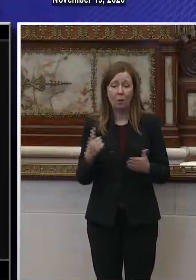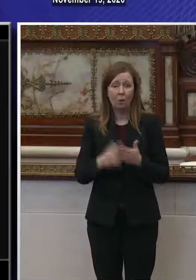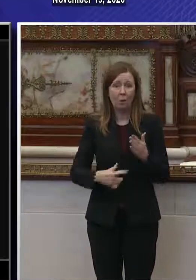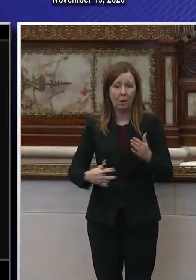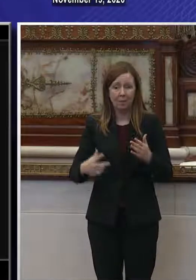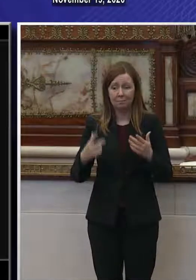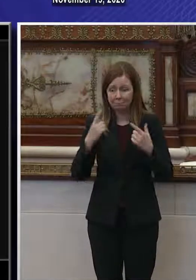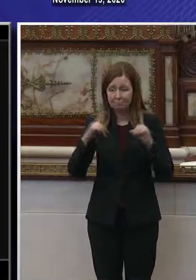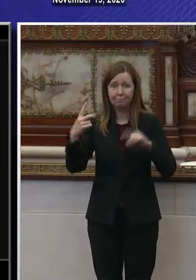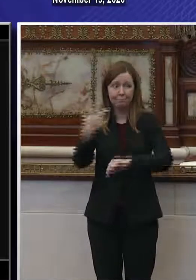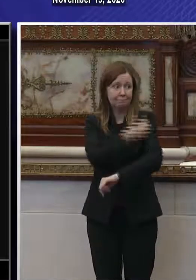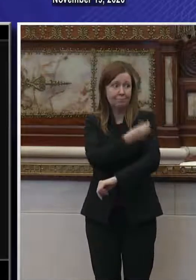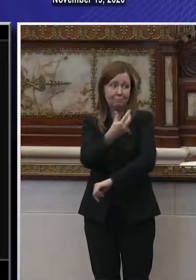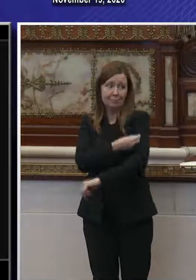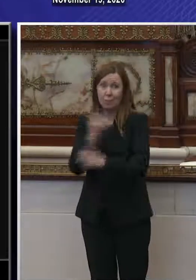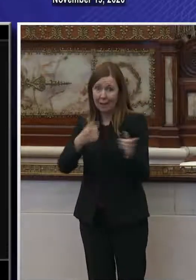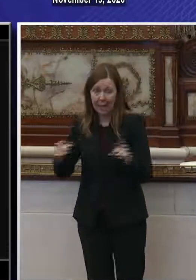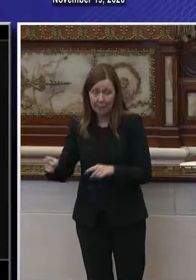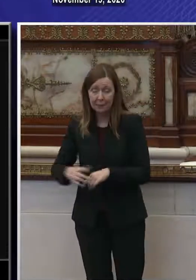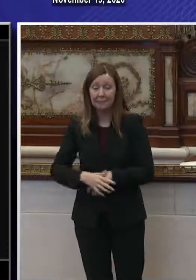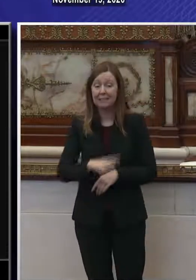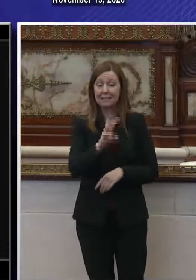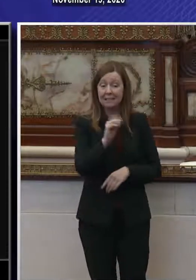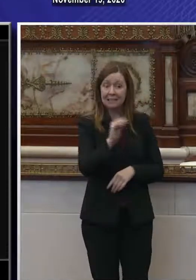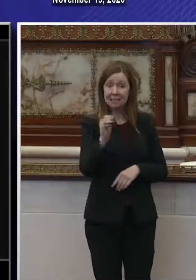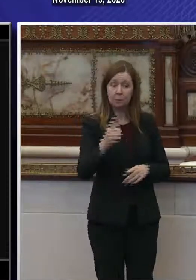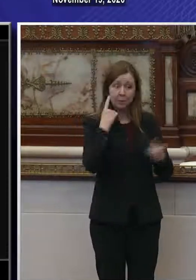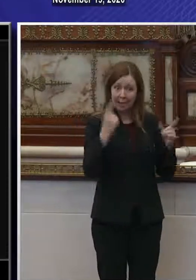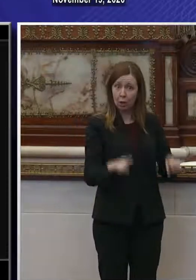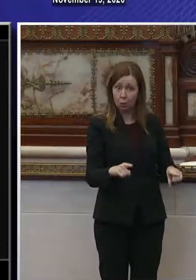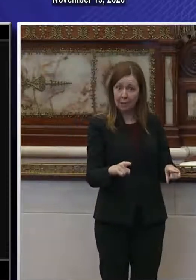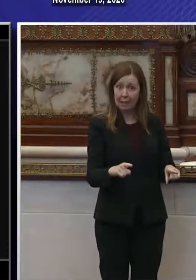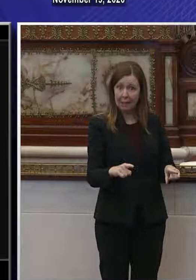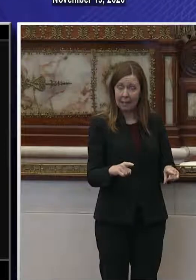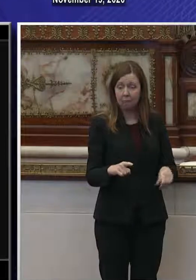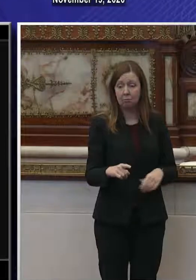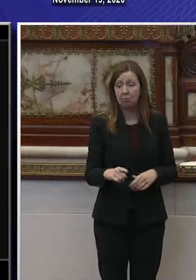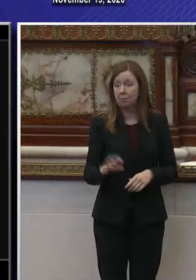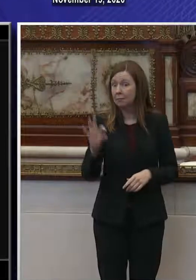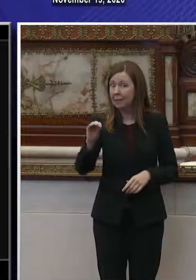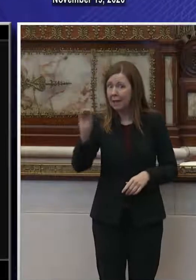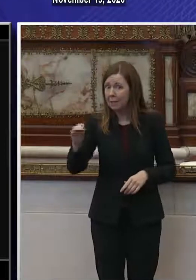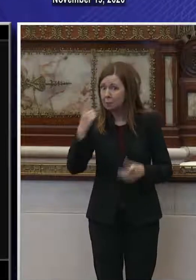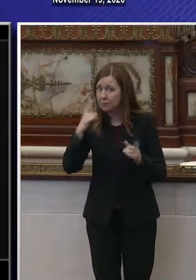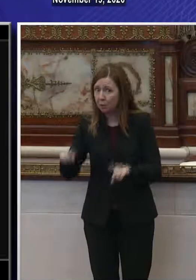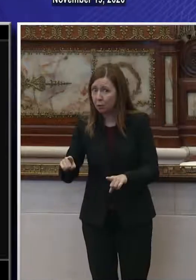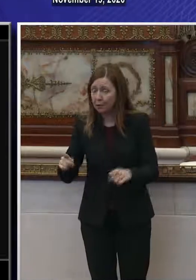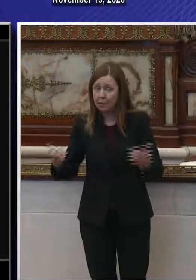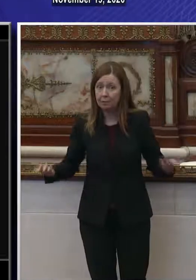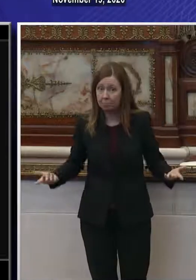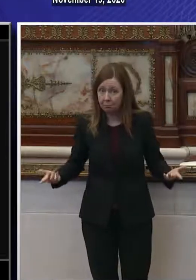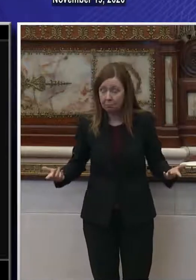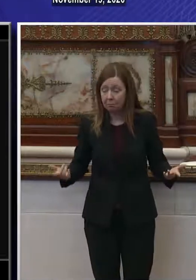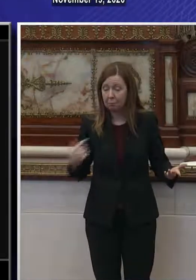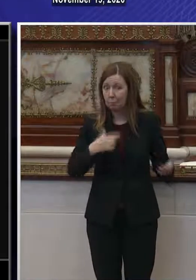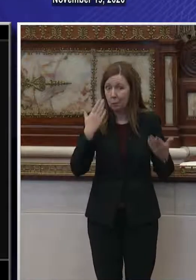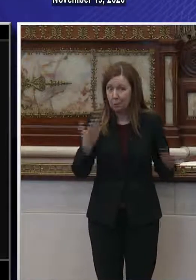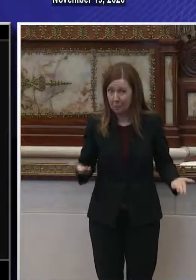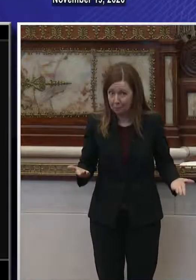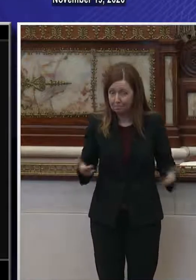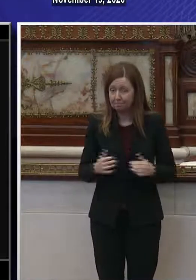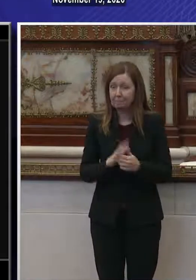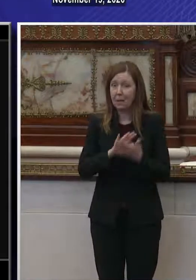be. Will 60% of people agree to be vaccinated? Will 90% of people agree to be vaccinated among